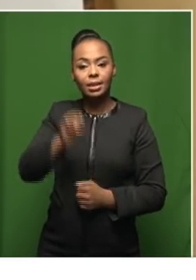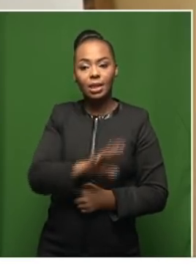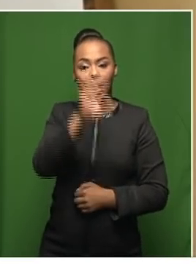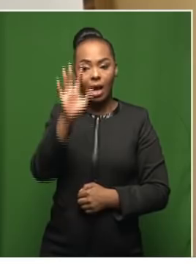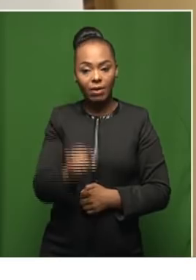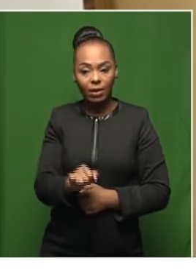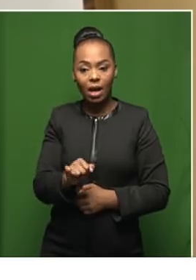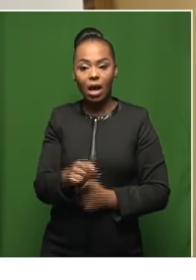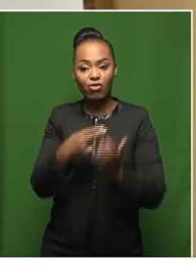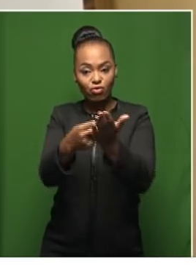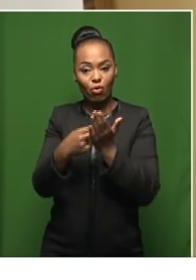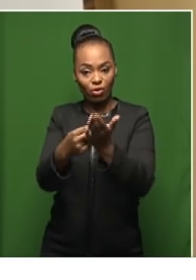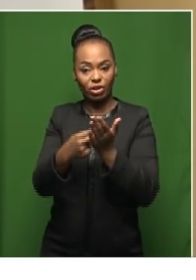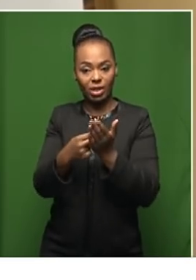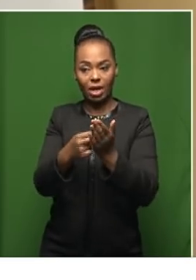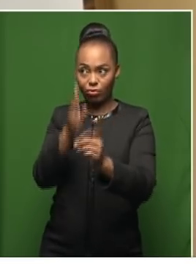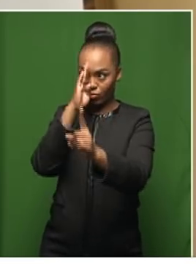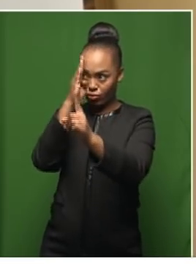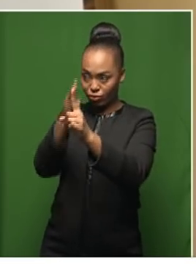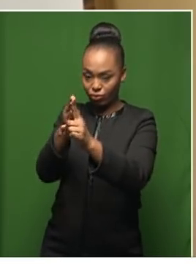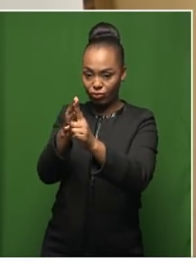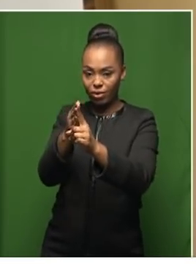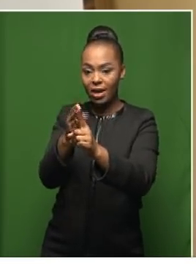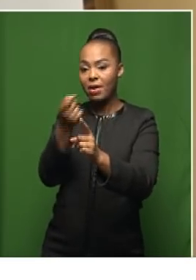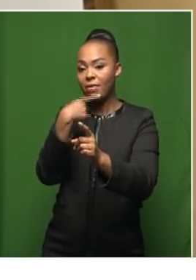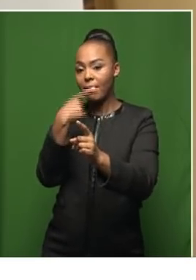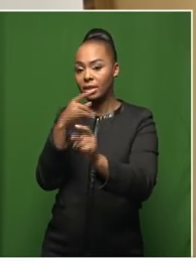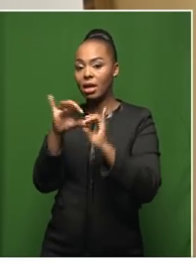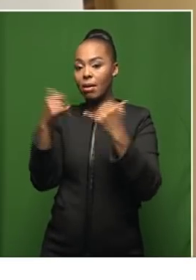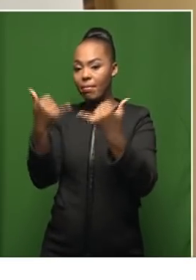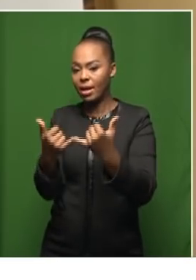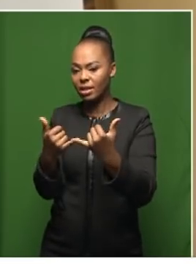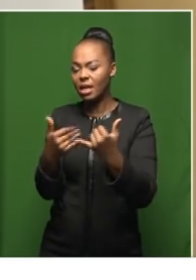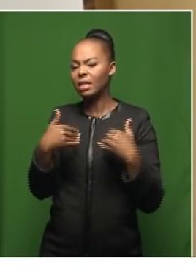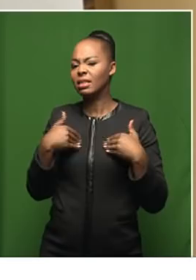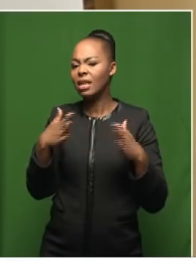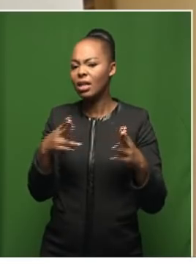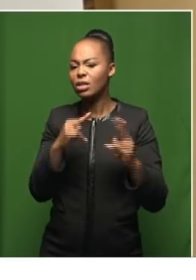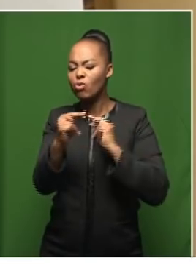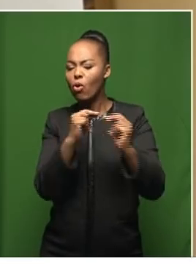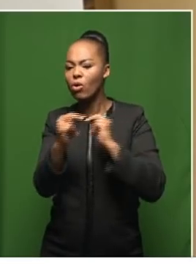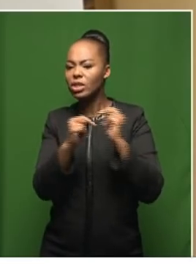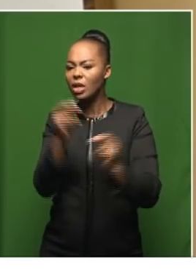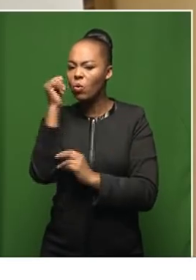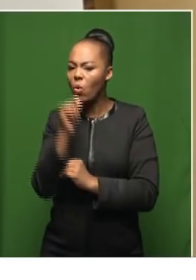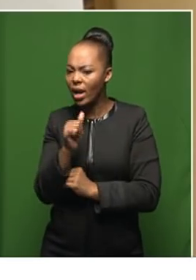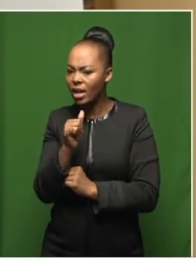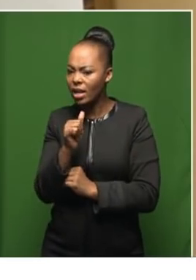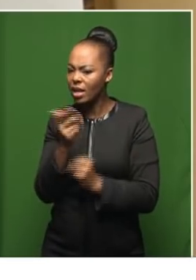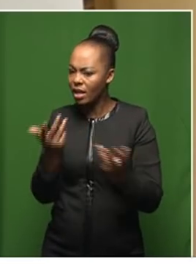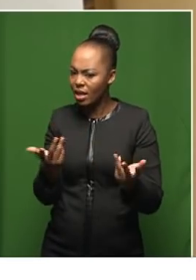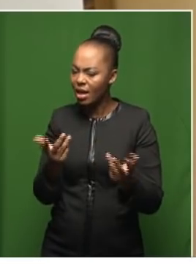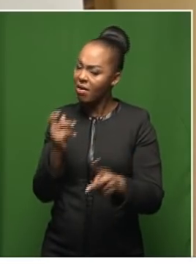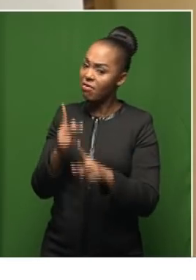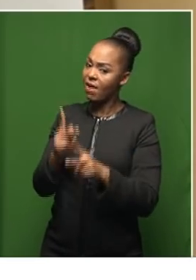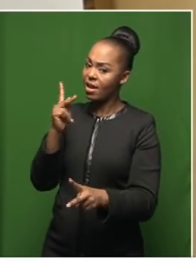still negotiating directly with the pharmaceutical companies, Dr. Mkhize? I mean, when do these negotiations begin, and is there finality perhaps